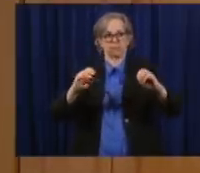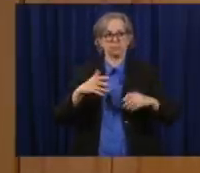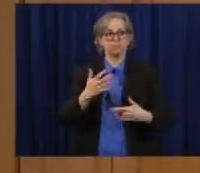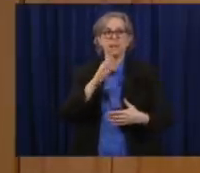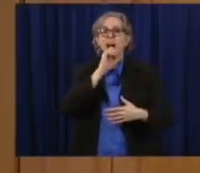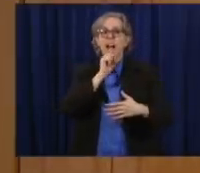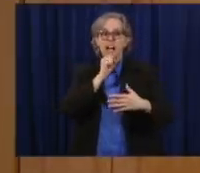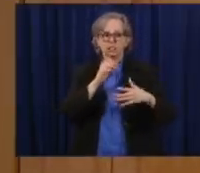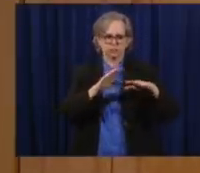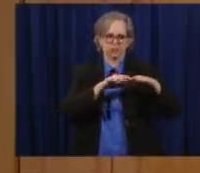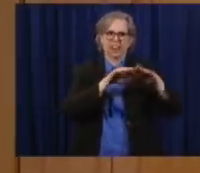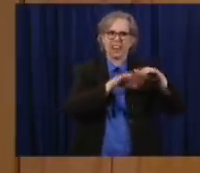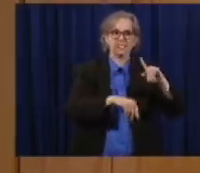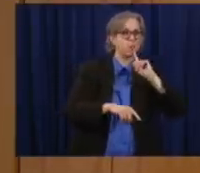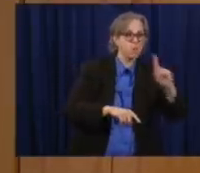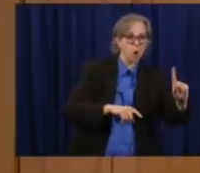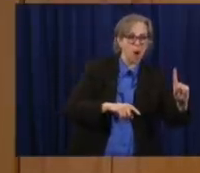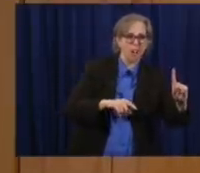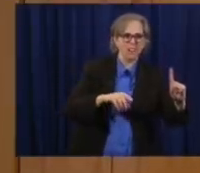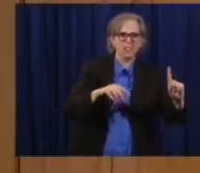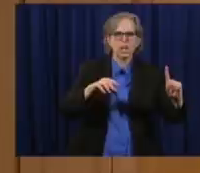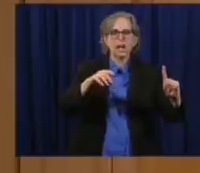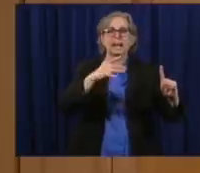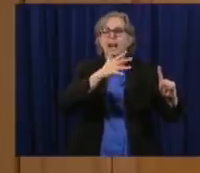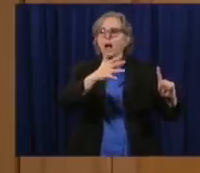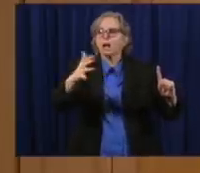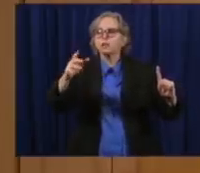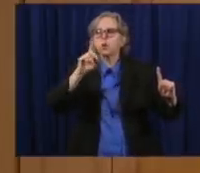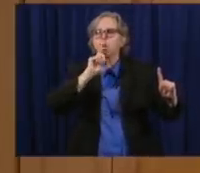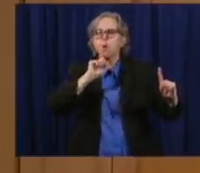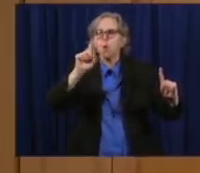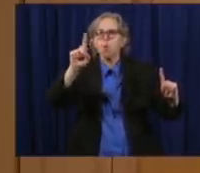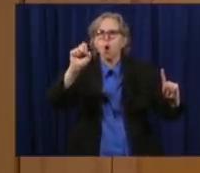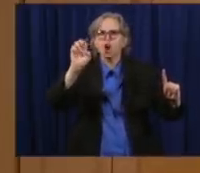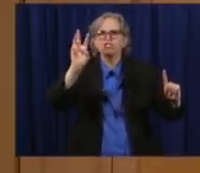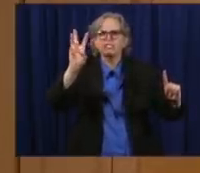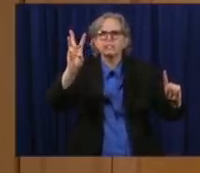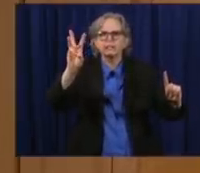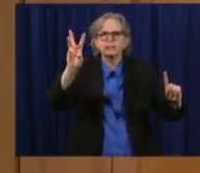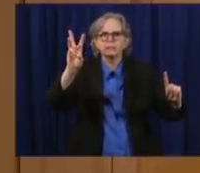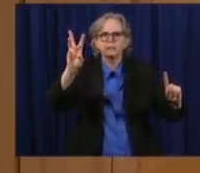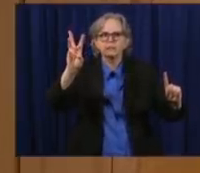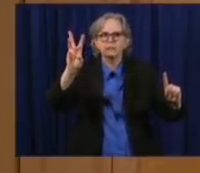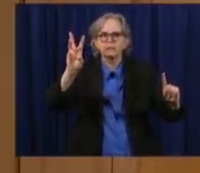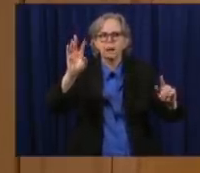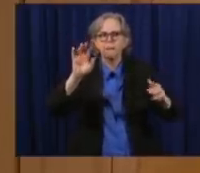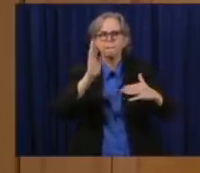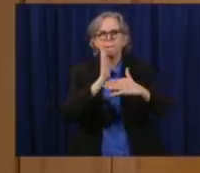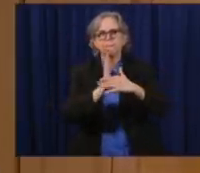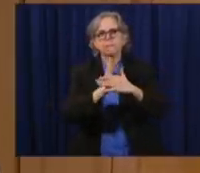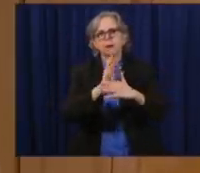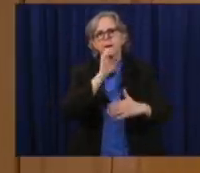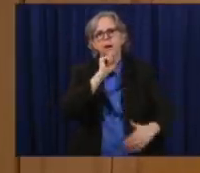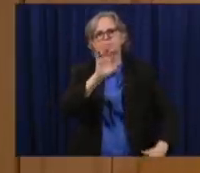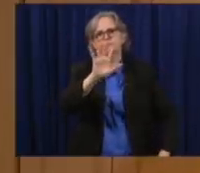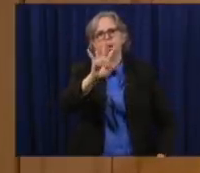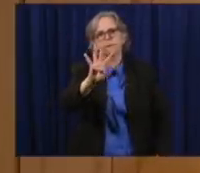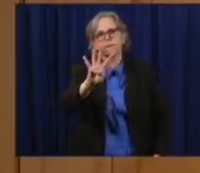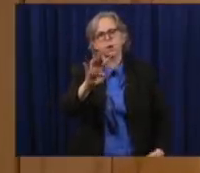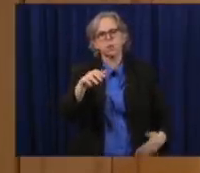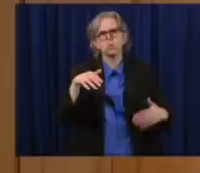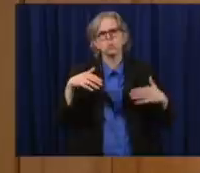1 to 106 in terms of cases, with a mean age of 54. And we still, because of